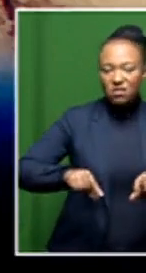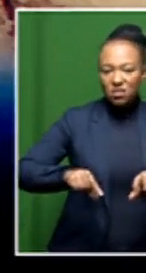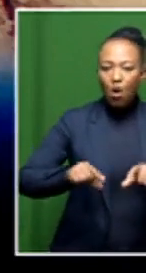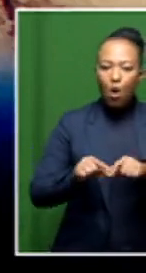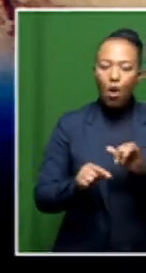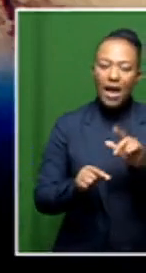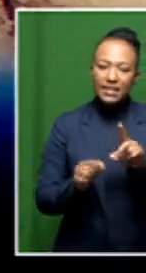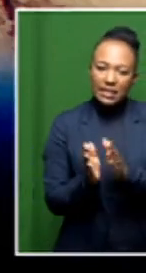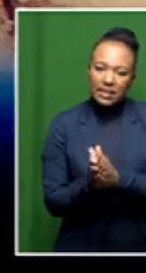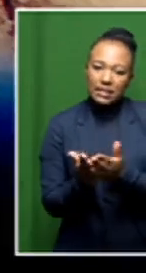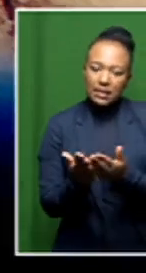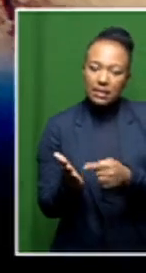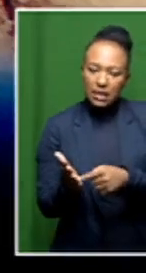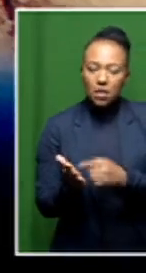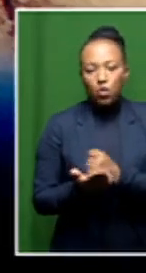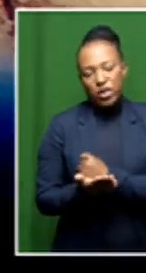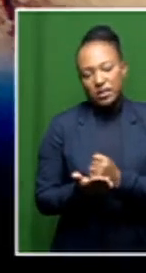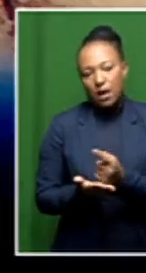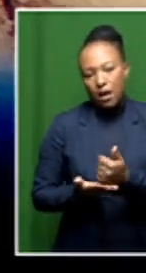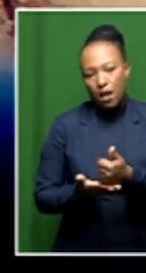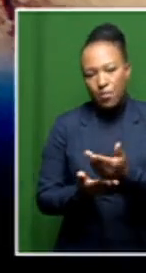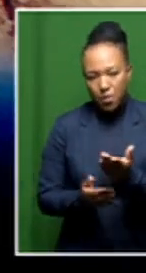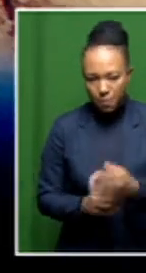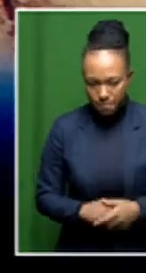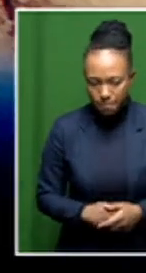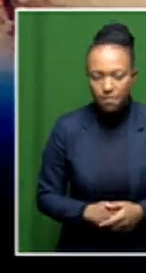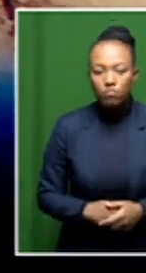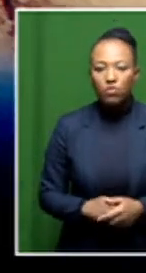and you'll be registered in just a few minutes. So that's where we're going to leave that.